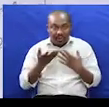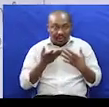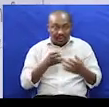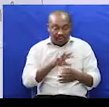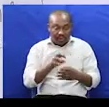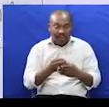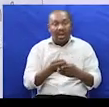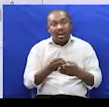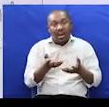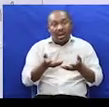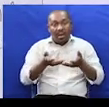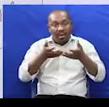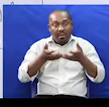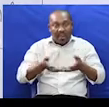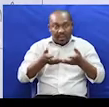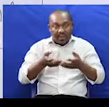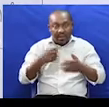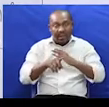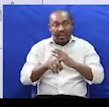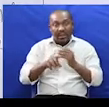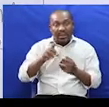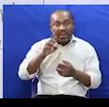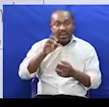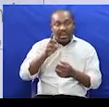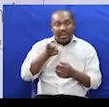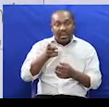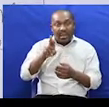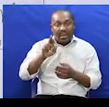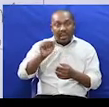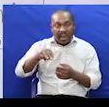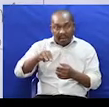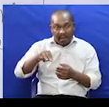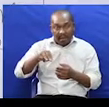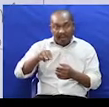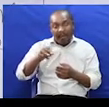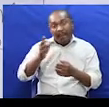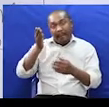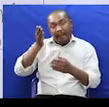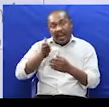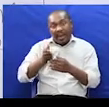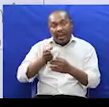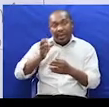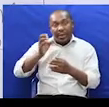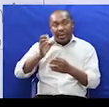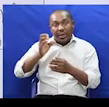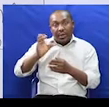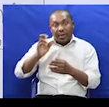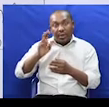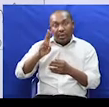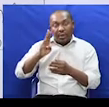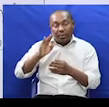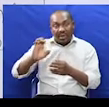measured in gram per cubic decimeter, and the molar concentration or molarity, it is a